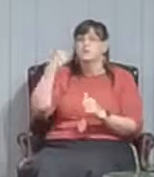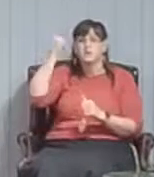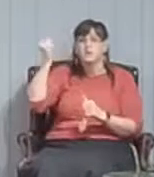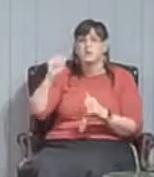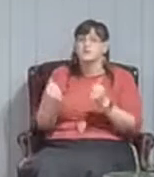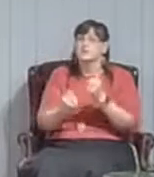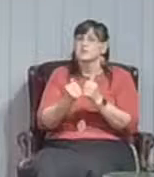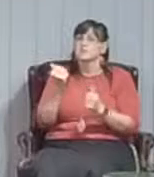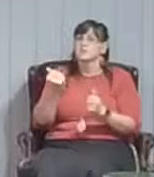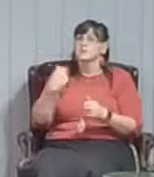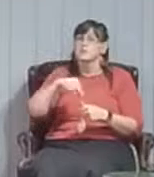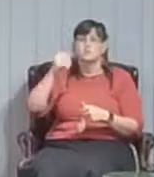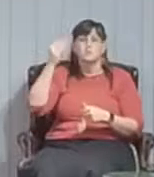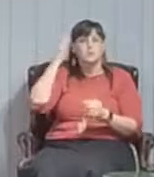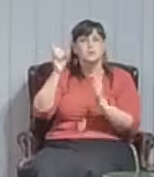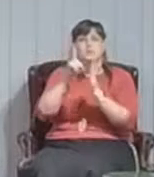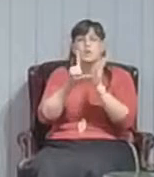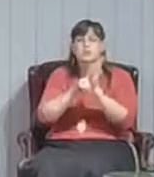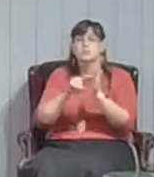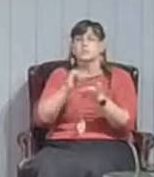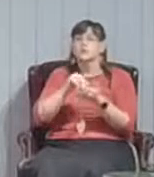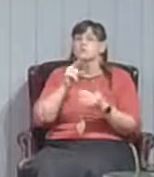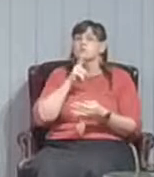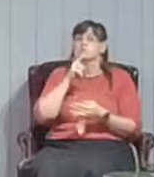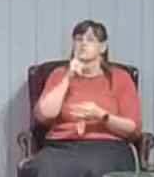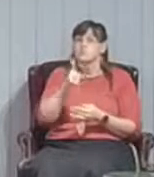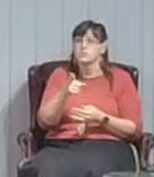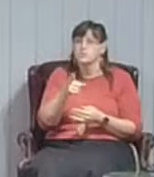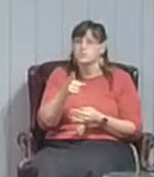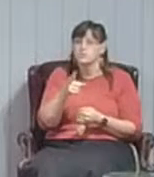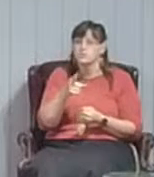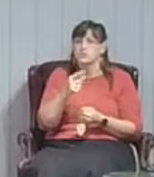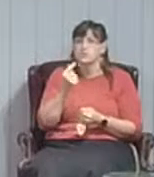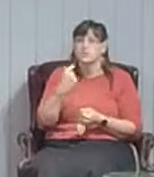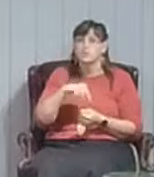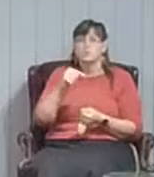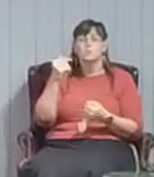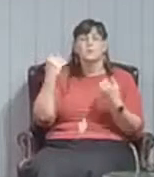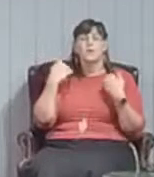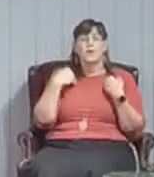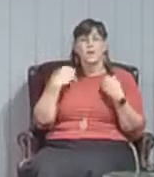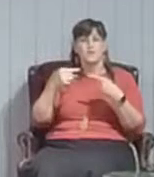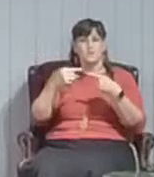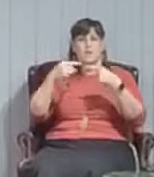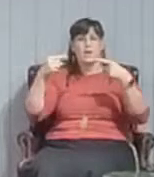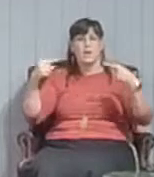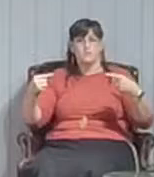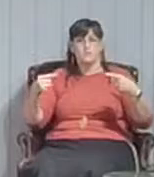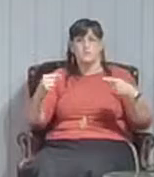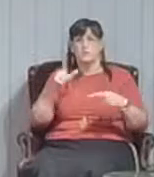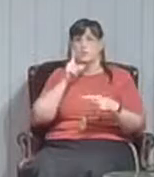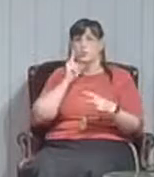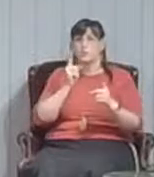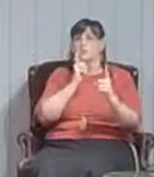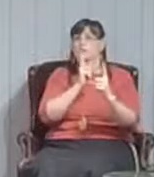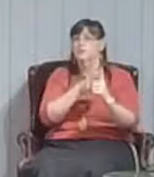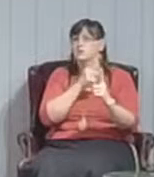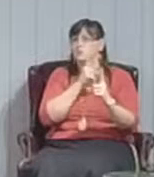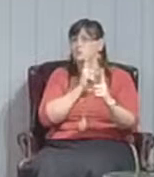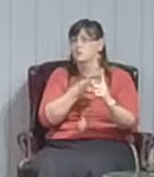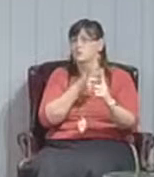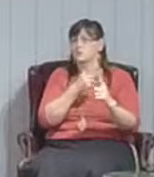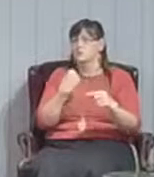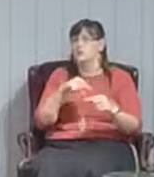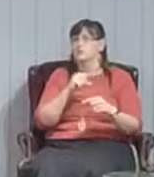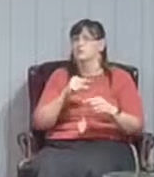we might know doctrinally that that is true, we have an adversary who accuses us.